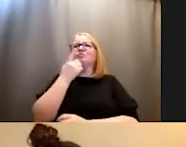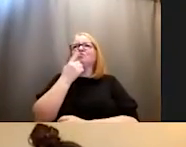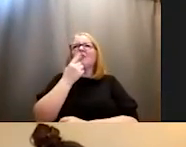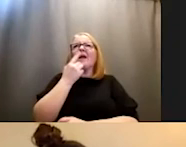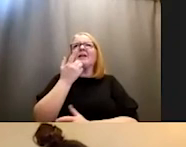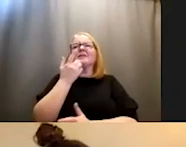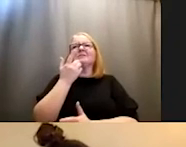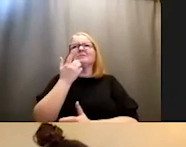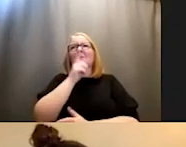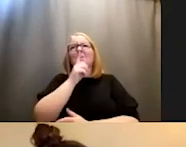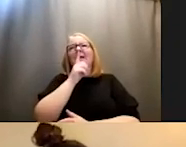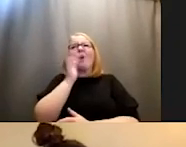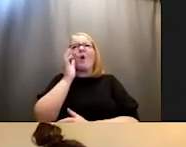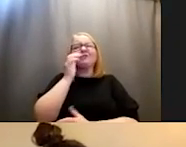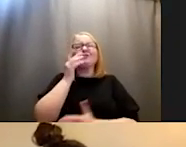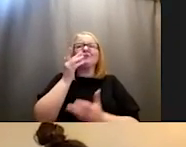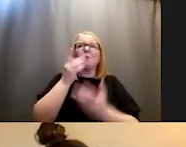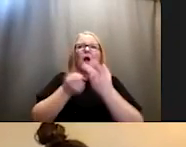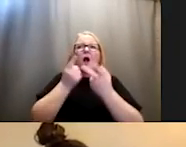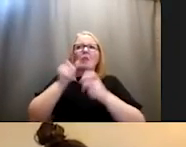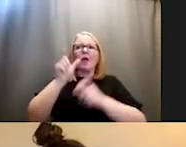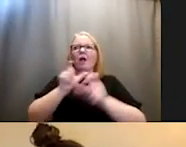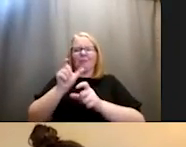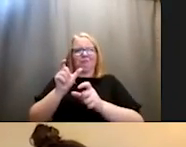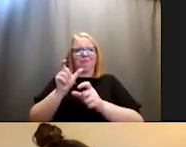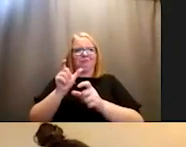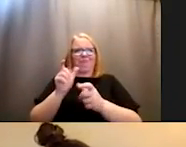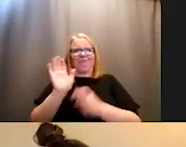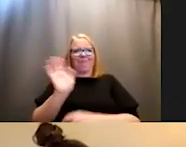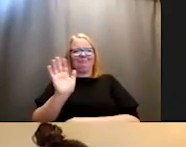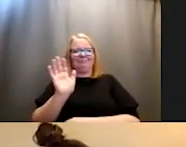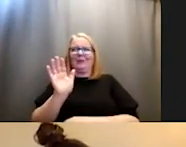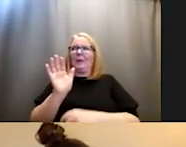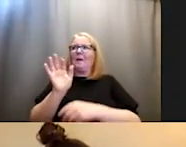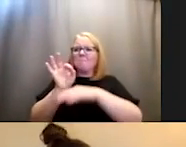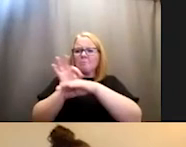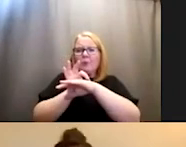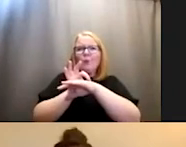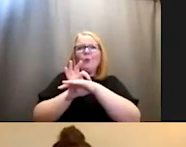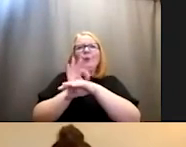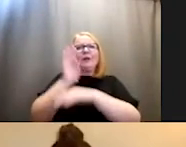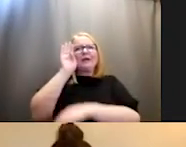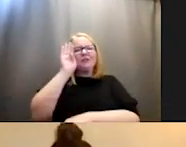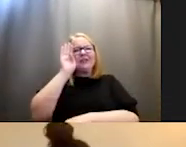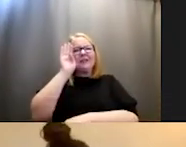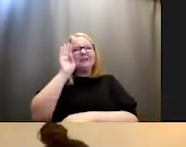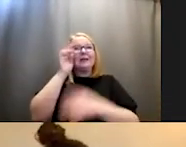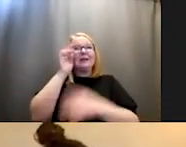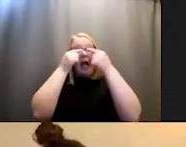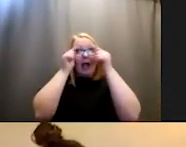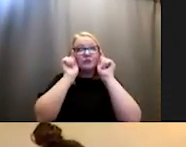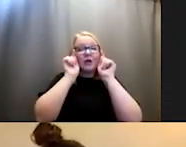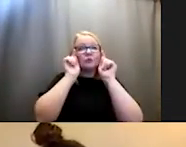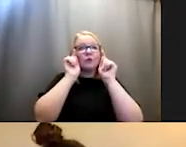for lipstick, or that there was any colour other than blue, green and possibly purple for eyeshadow. So there was no flexibility and